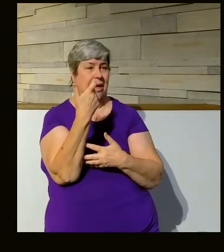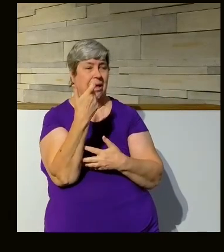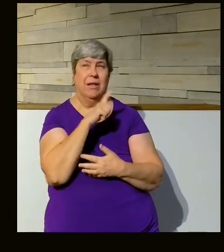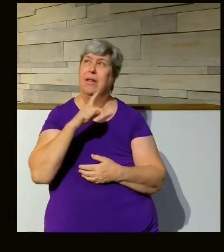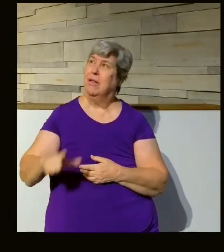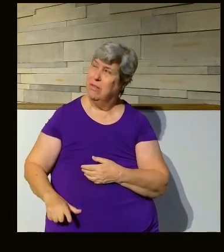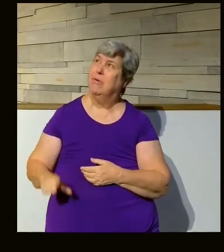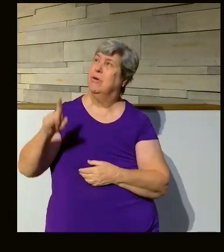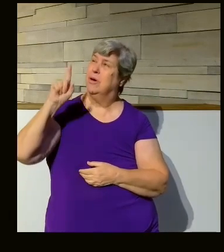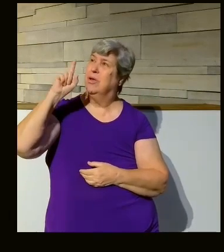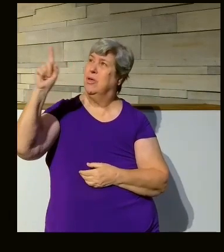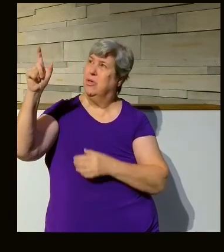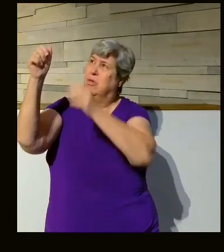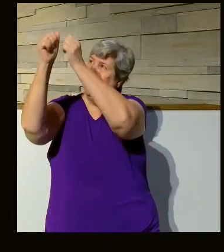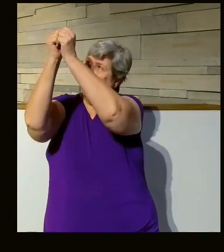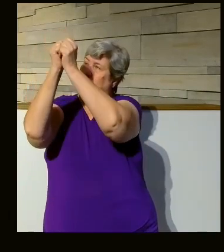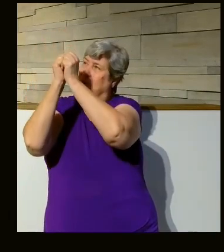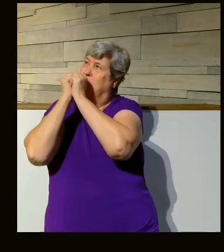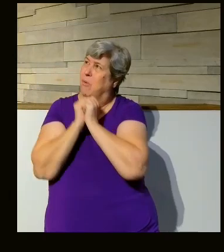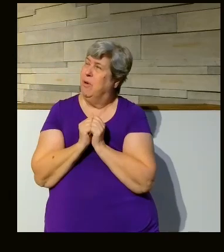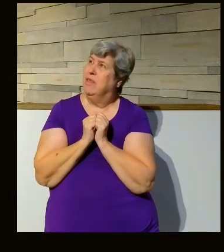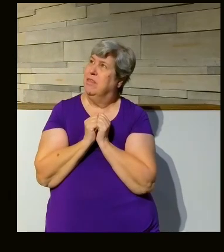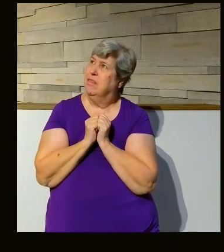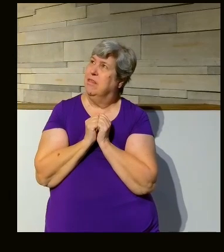Lord, you are with me.